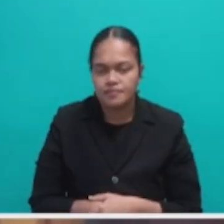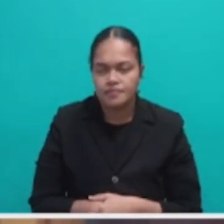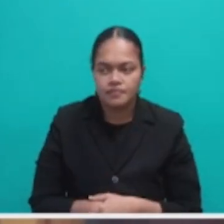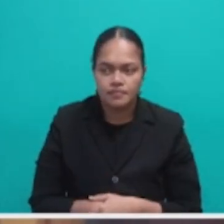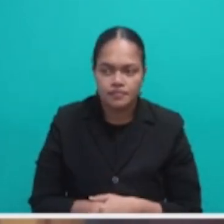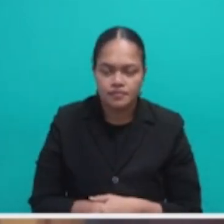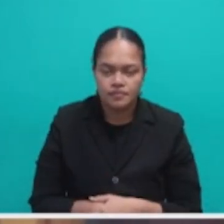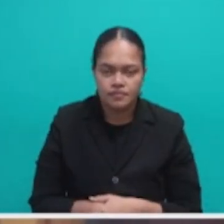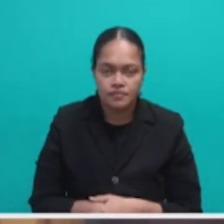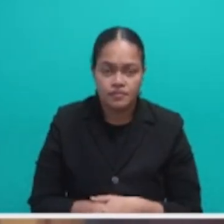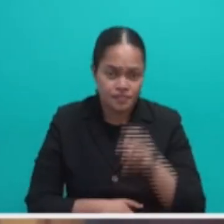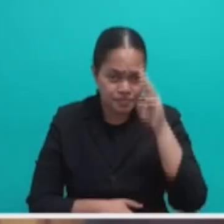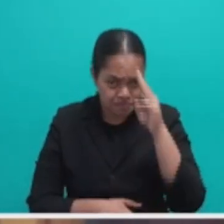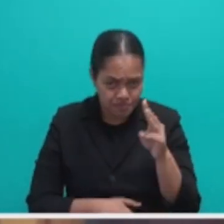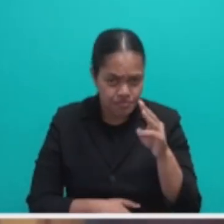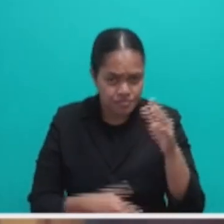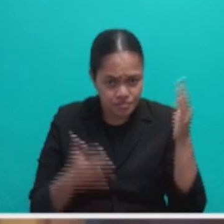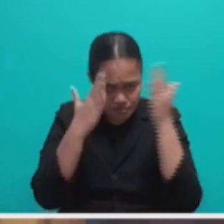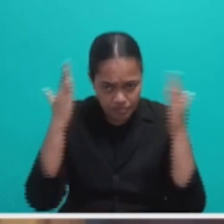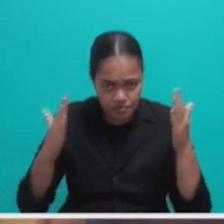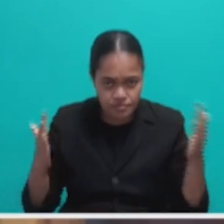Very bad. Mr. Speaker,